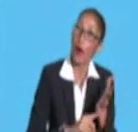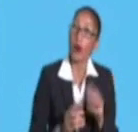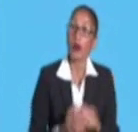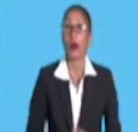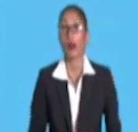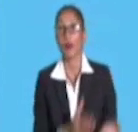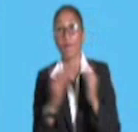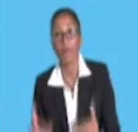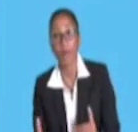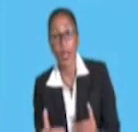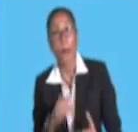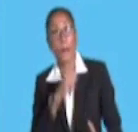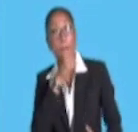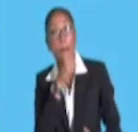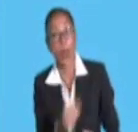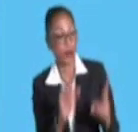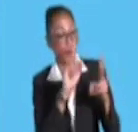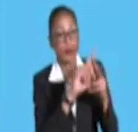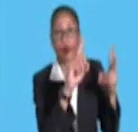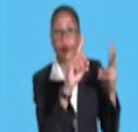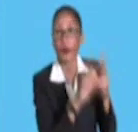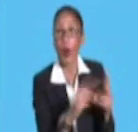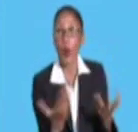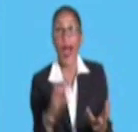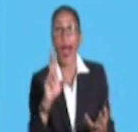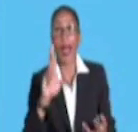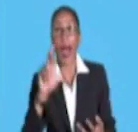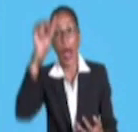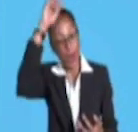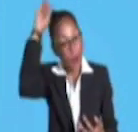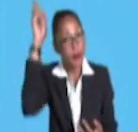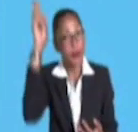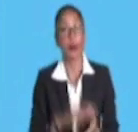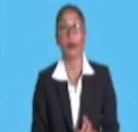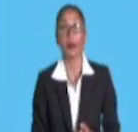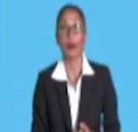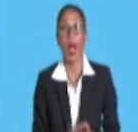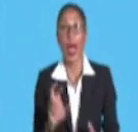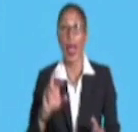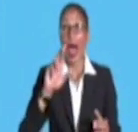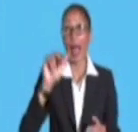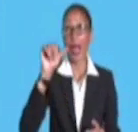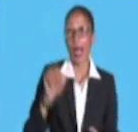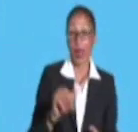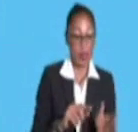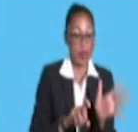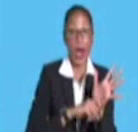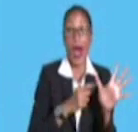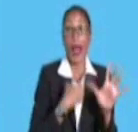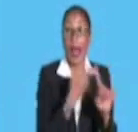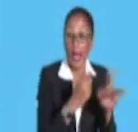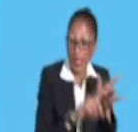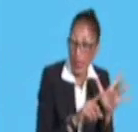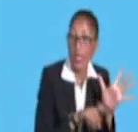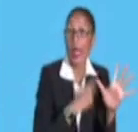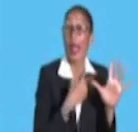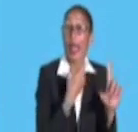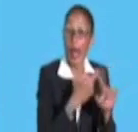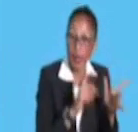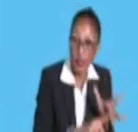Drew and Elisa Ndau of Marotu in Ra, Kamlesh Chand of Reki Reki, David Handyside of